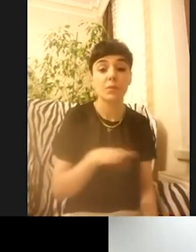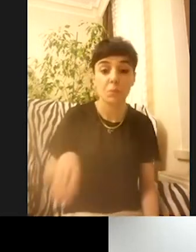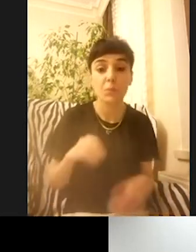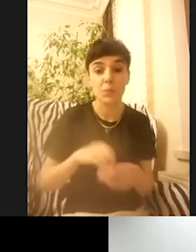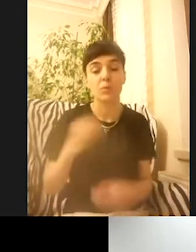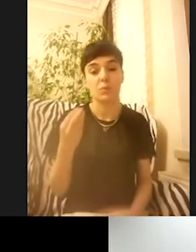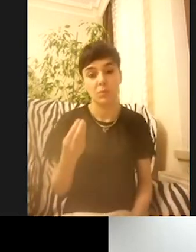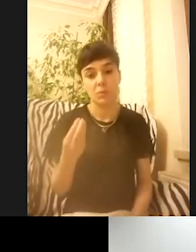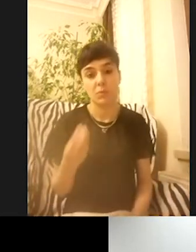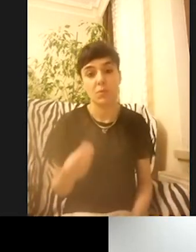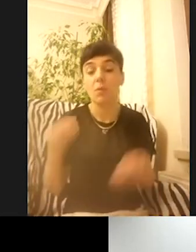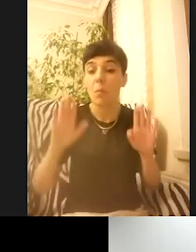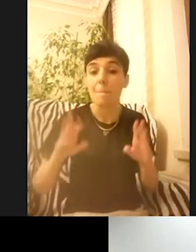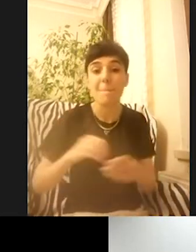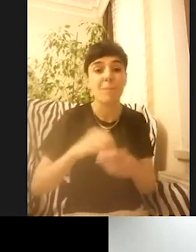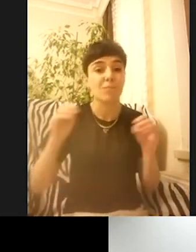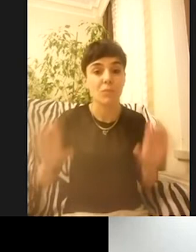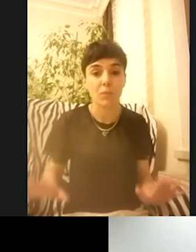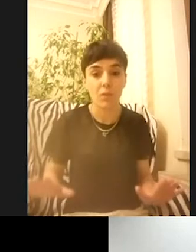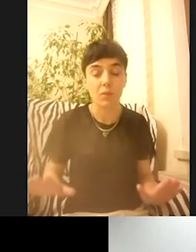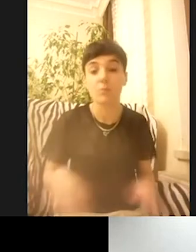if queerness is, and I think